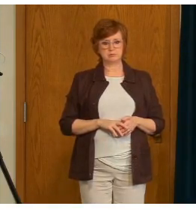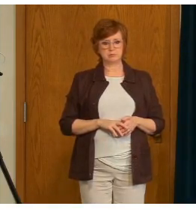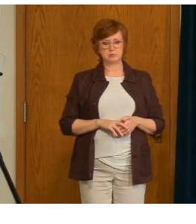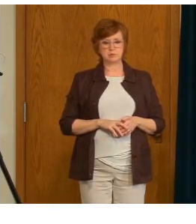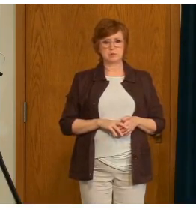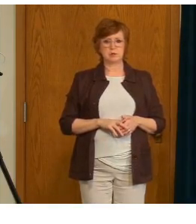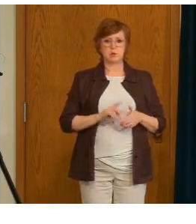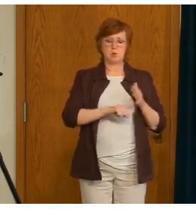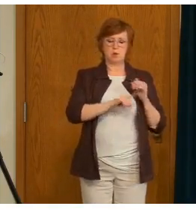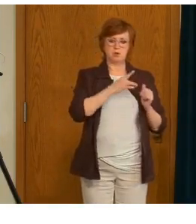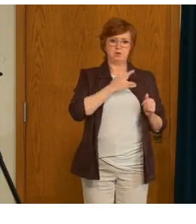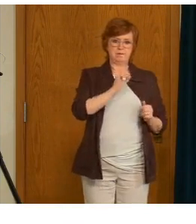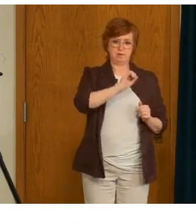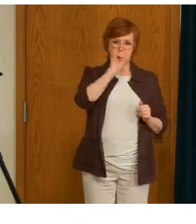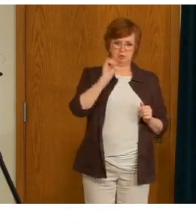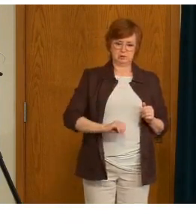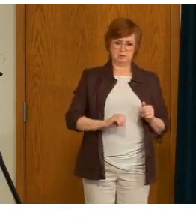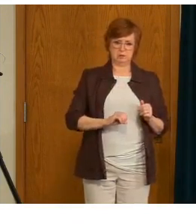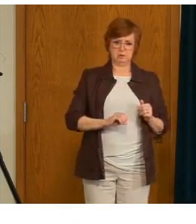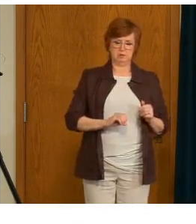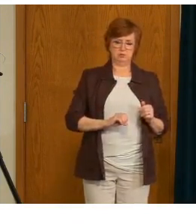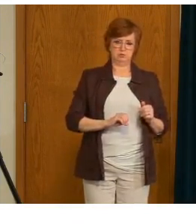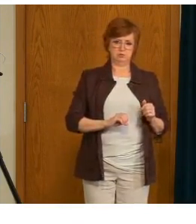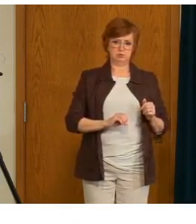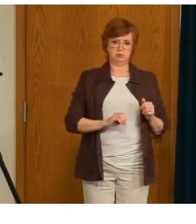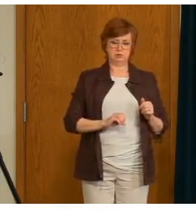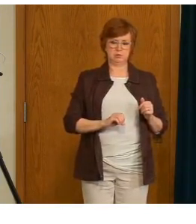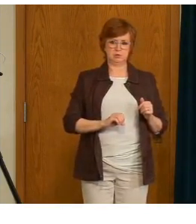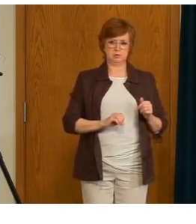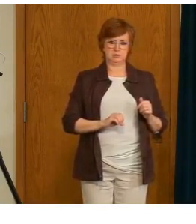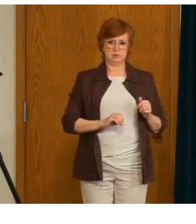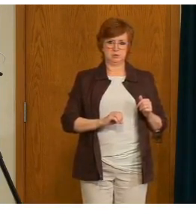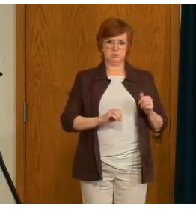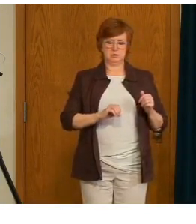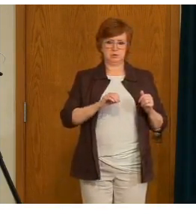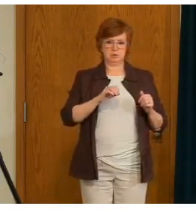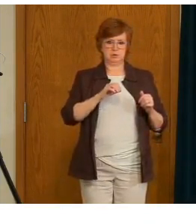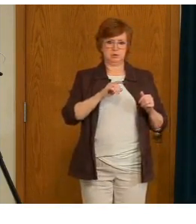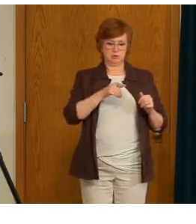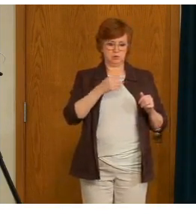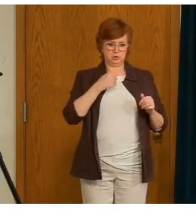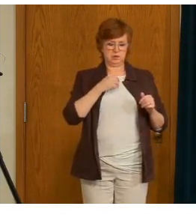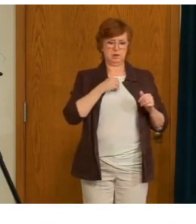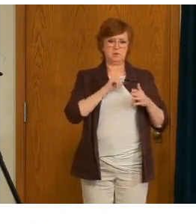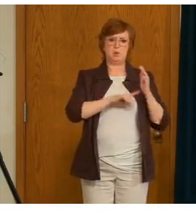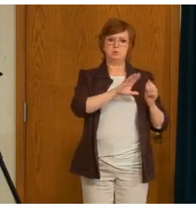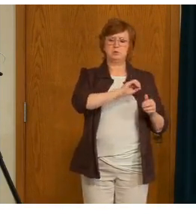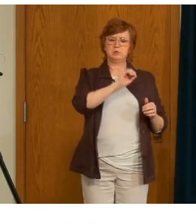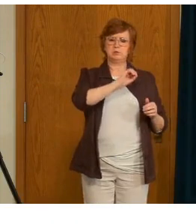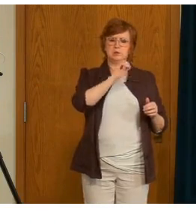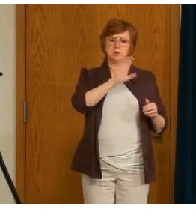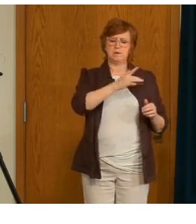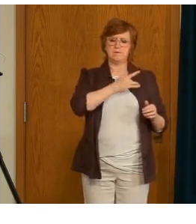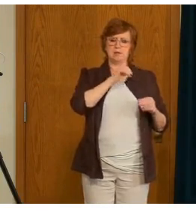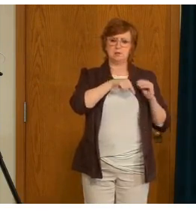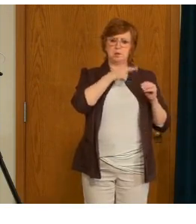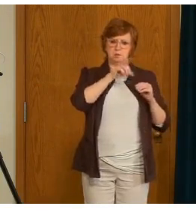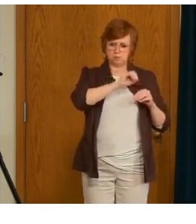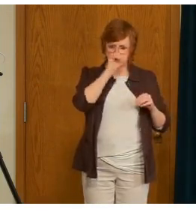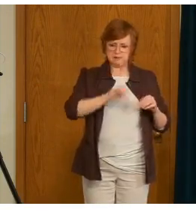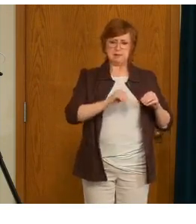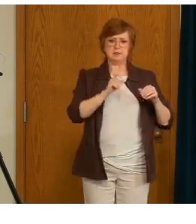people who will end up getting a first dose? Do we have any sense of that, how high it could be, or if we need to